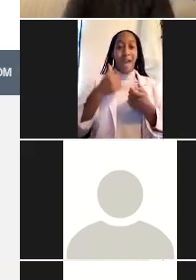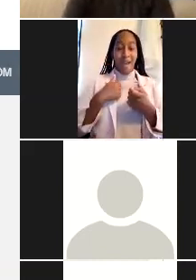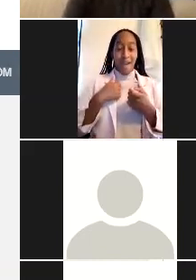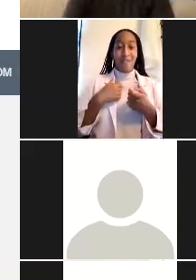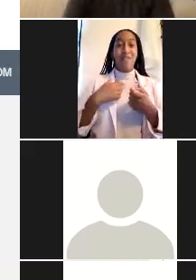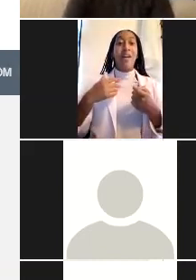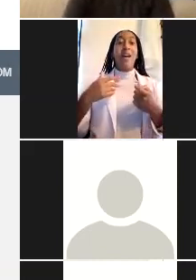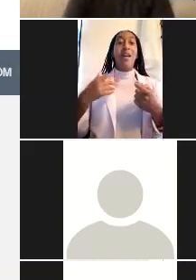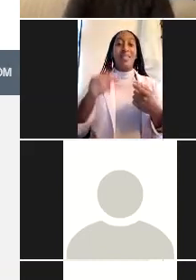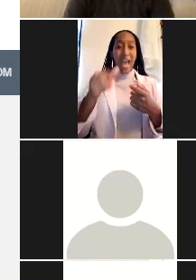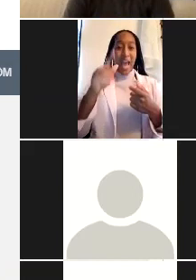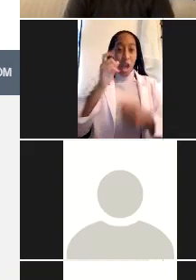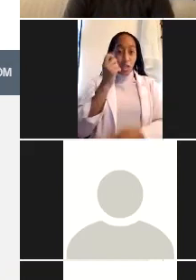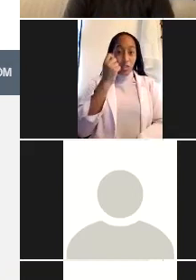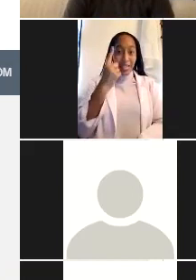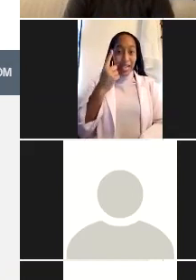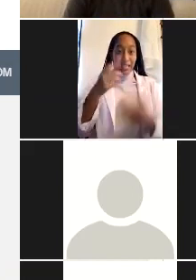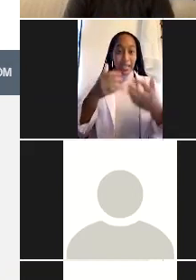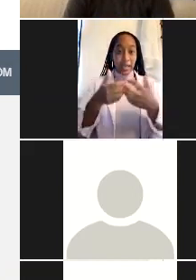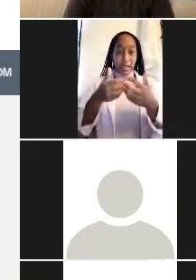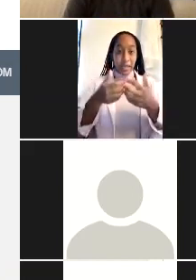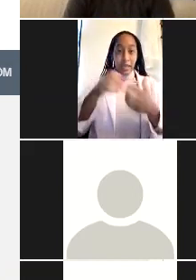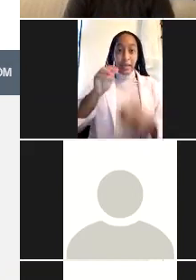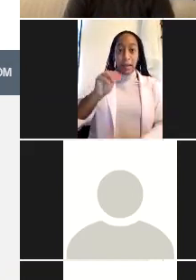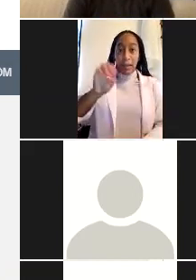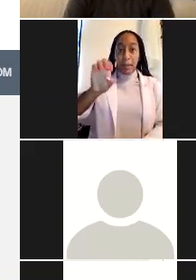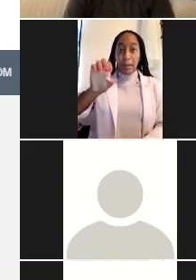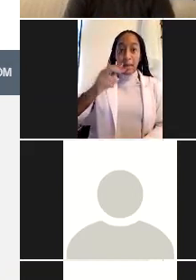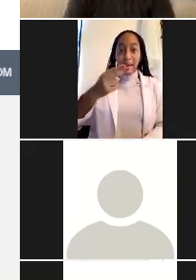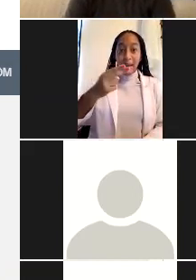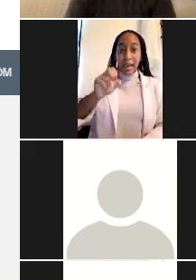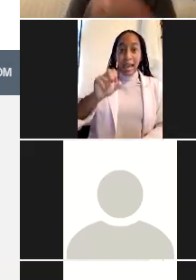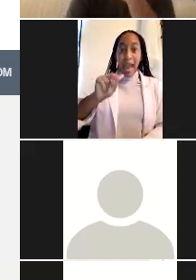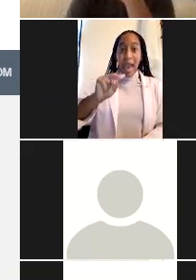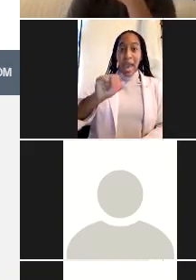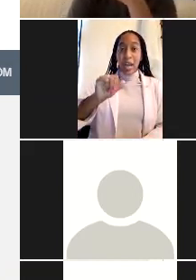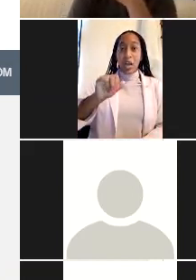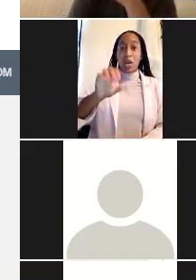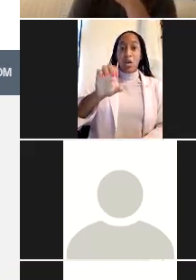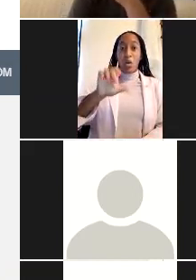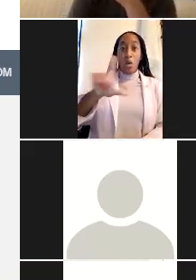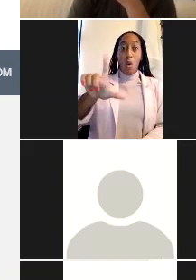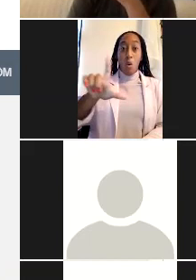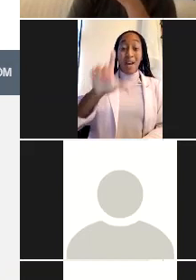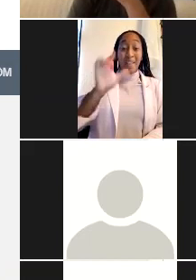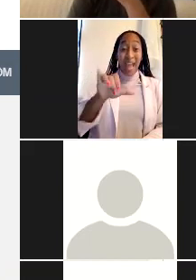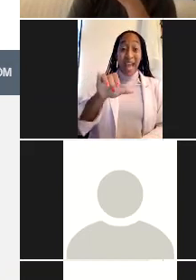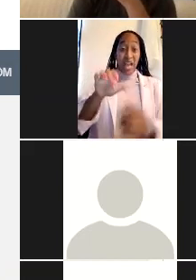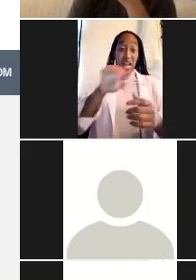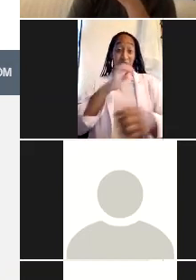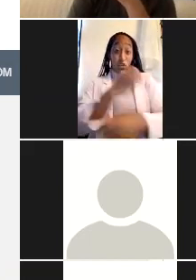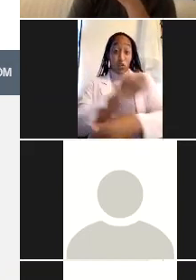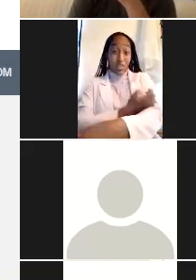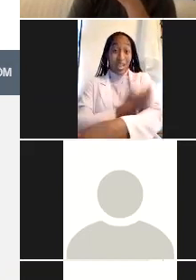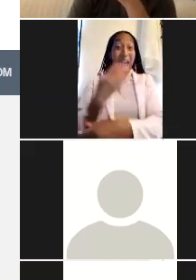that is the idea that the total mechanical energy, which is kinetic energy and potential energy, is constant in